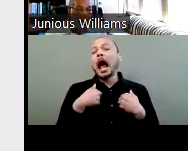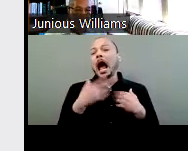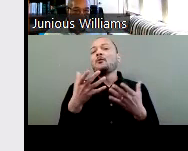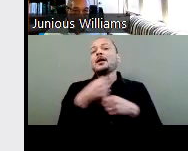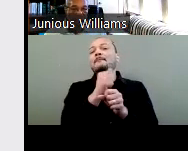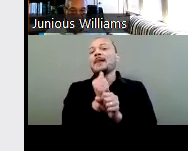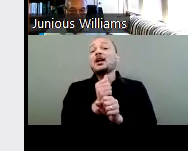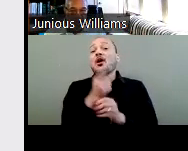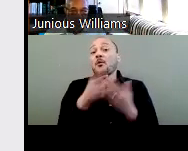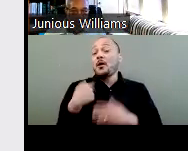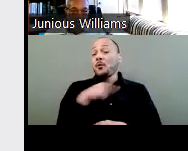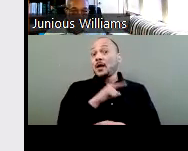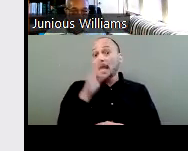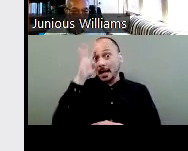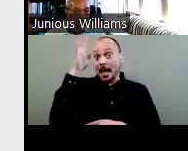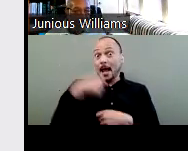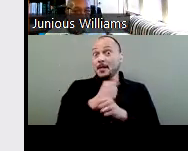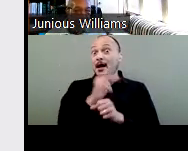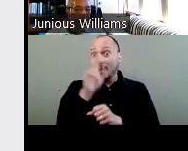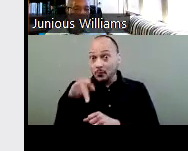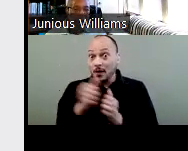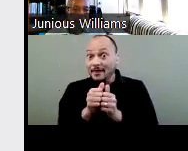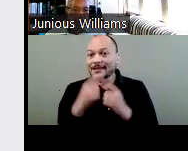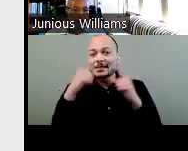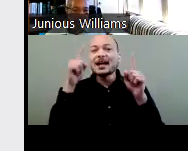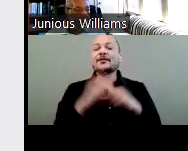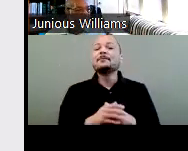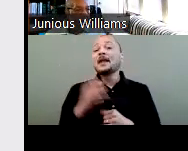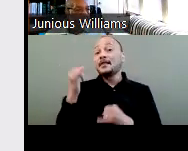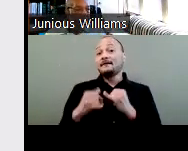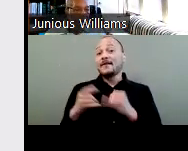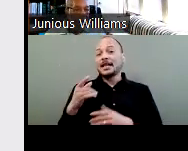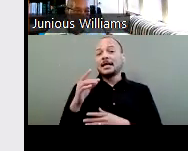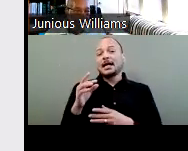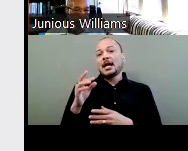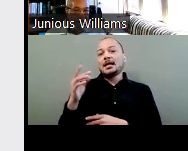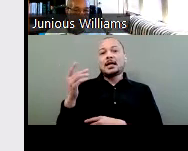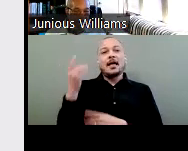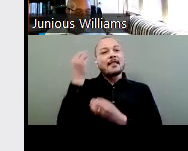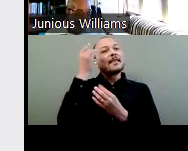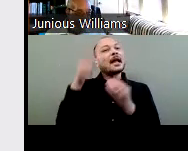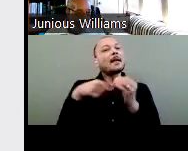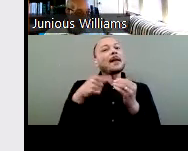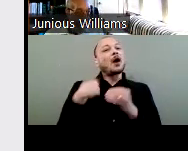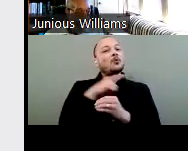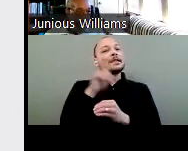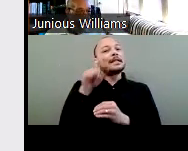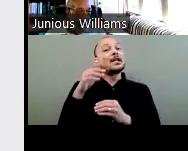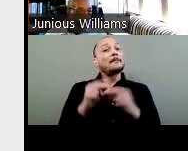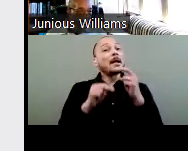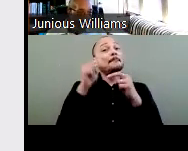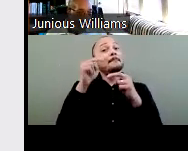with successful. And then finally, there's this notion about we need to be building capacity in